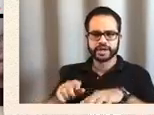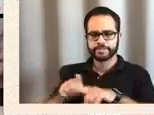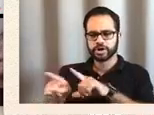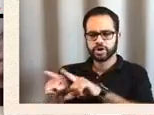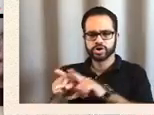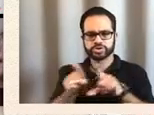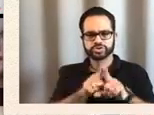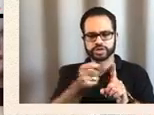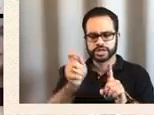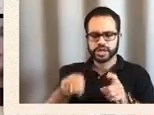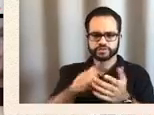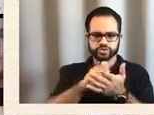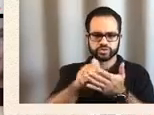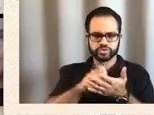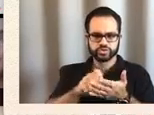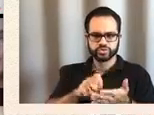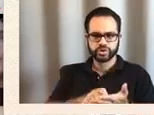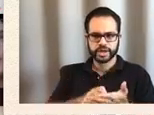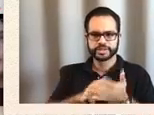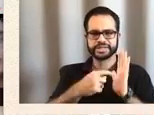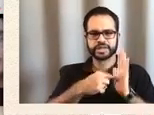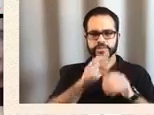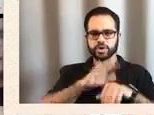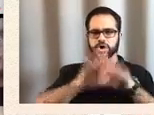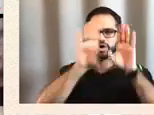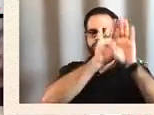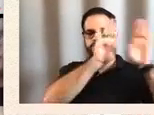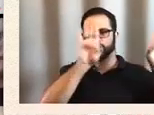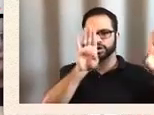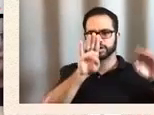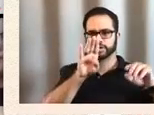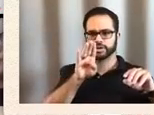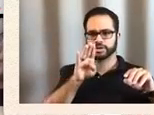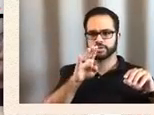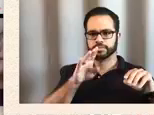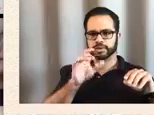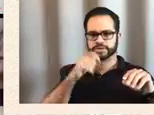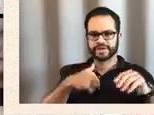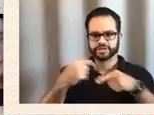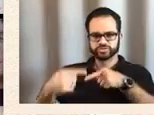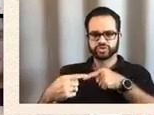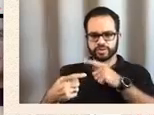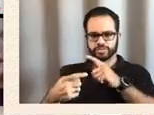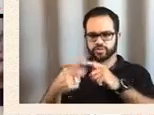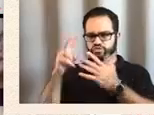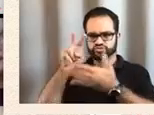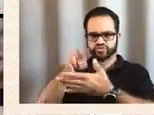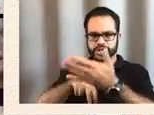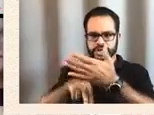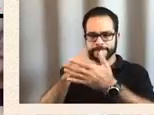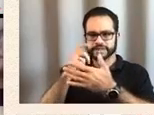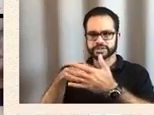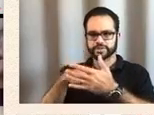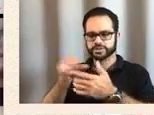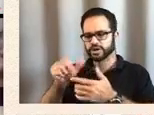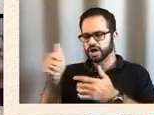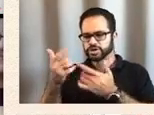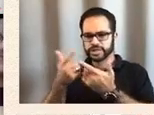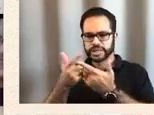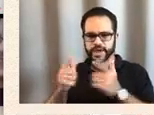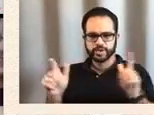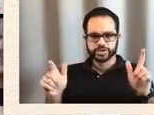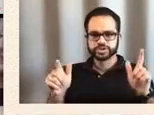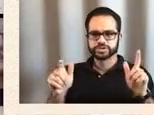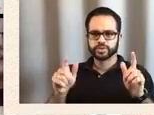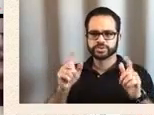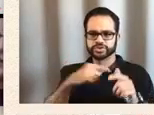write the examples on the board, but I was having trouble reading them from the board because it was a foreign language. It was Chinese because